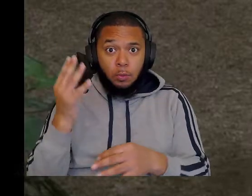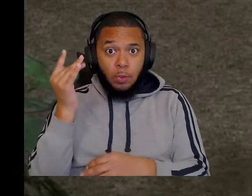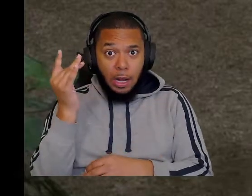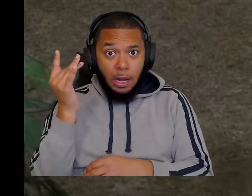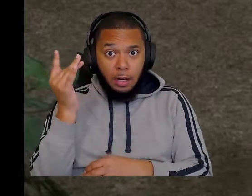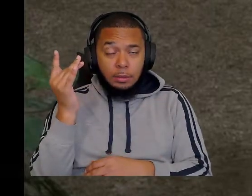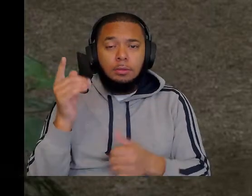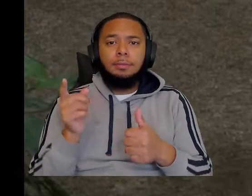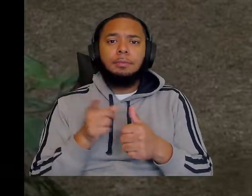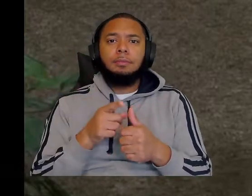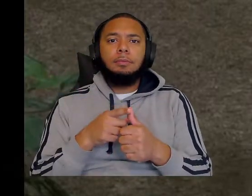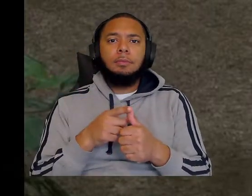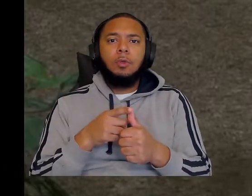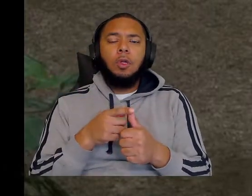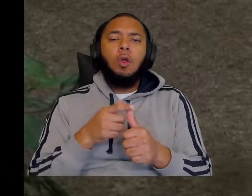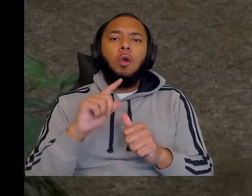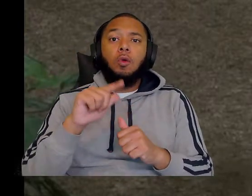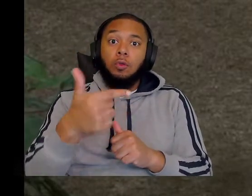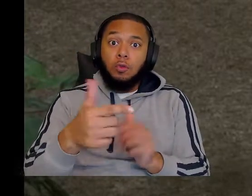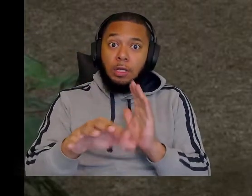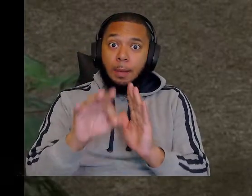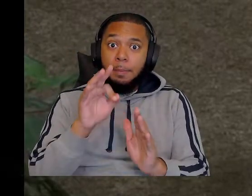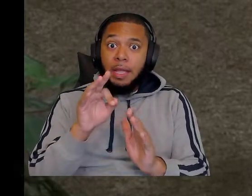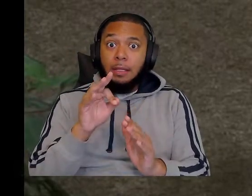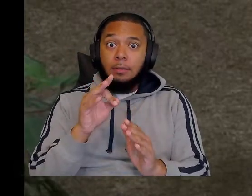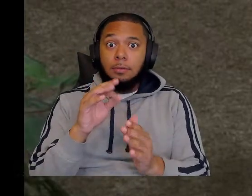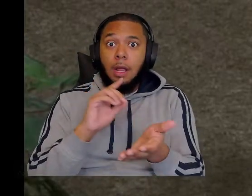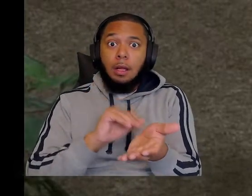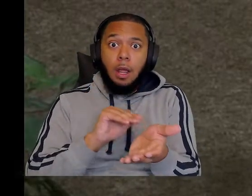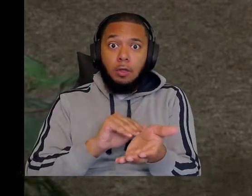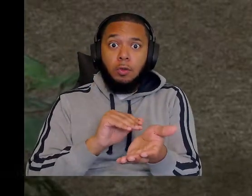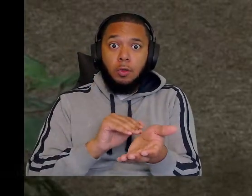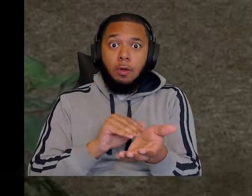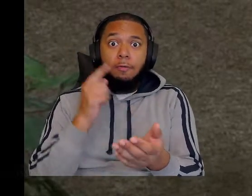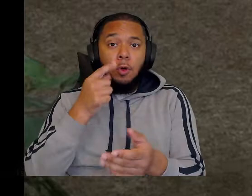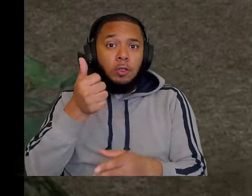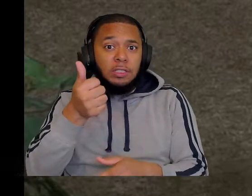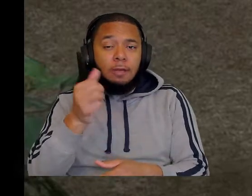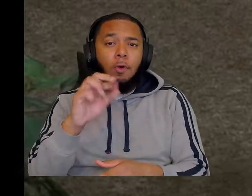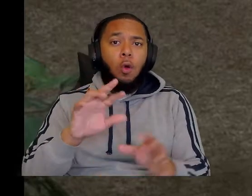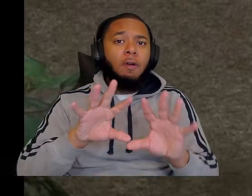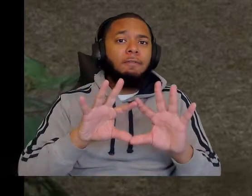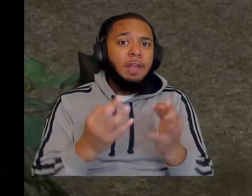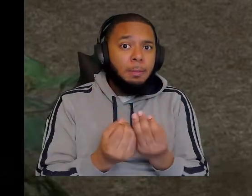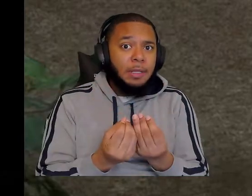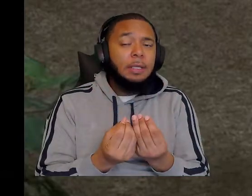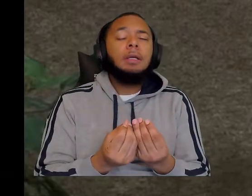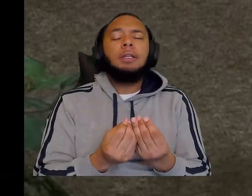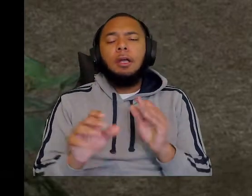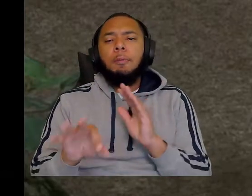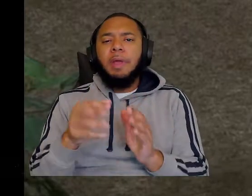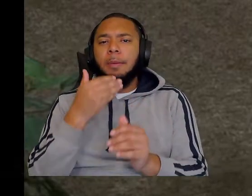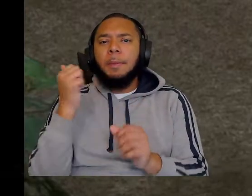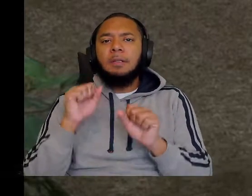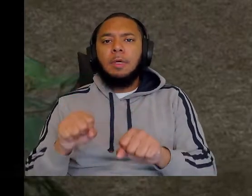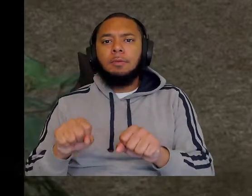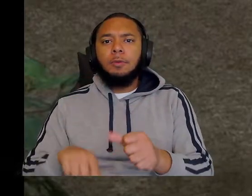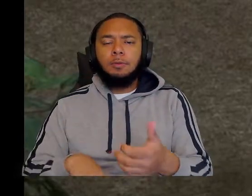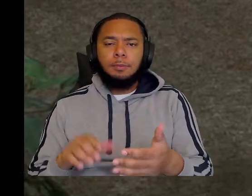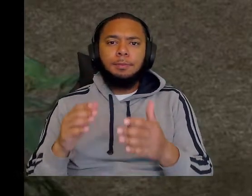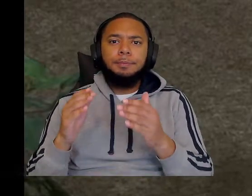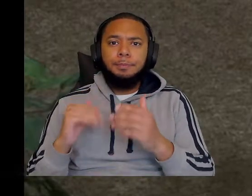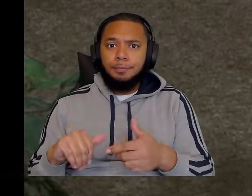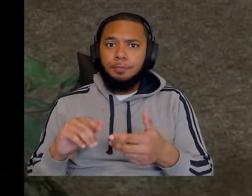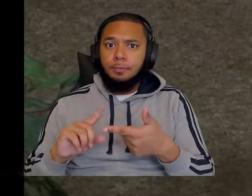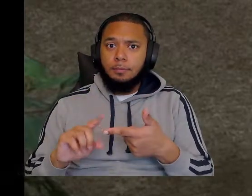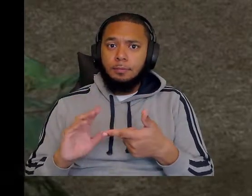One, so that you can choose someone to give you the very best care, or someone in your family that needs the very best care. And the second is, perhaps, as you